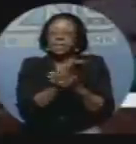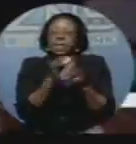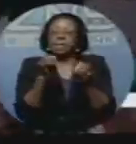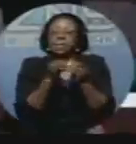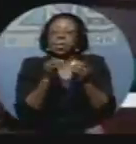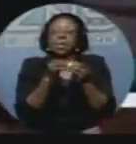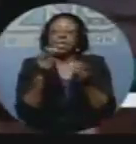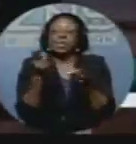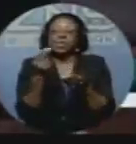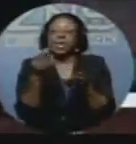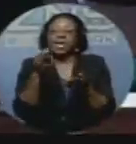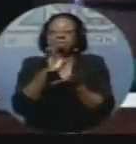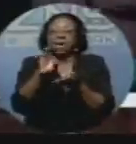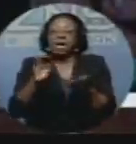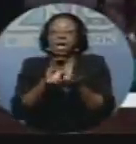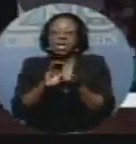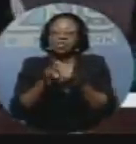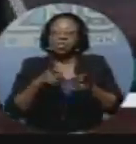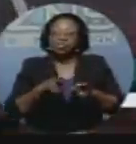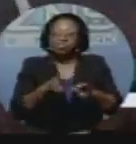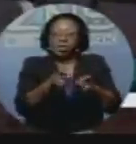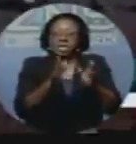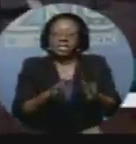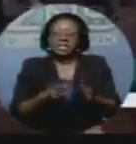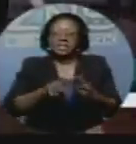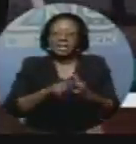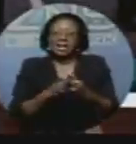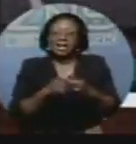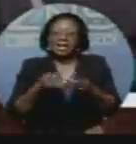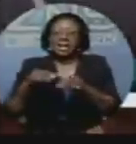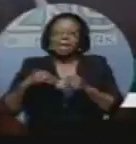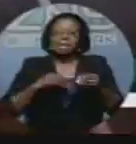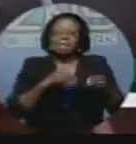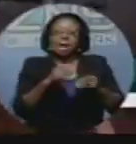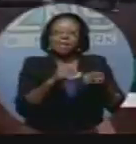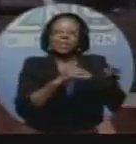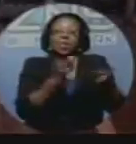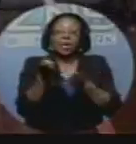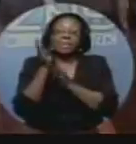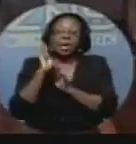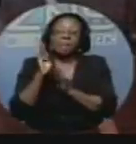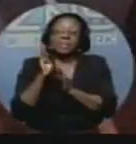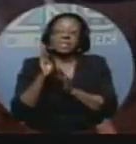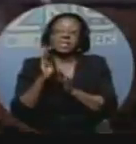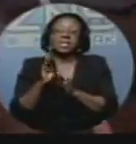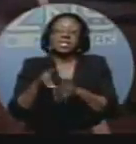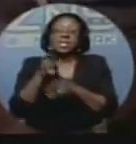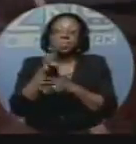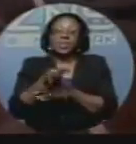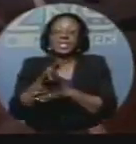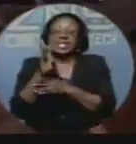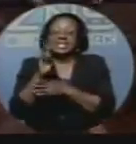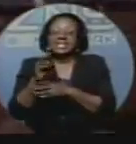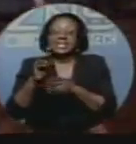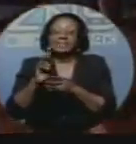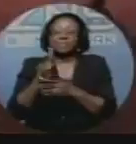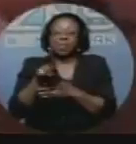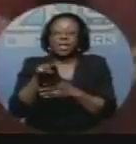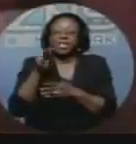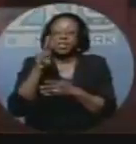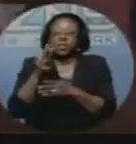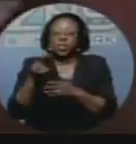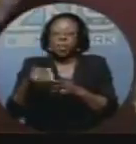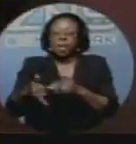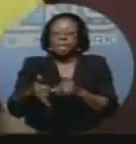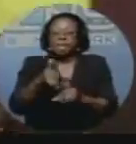More than 1,200 runners at the starting line for Marathon Bahamas 2013. The 26.2-mile course started out at Long Wharf,